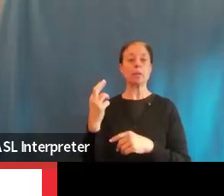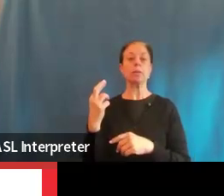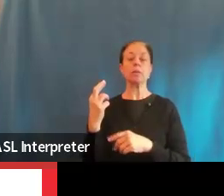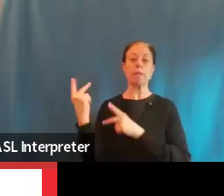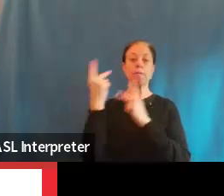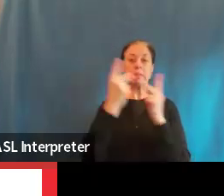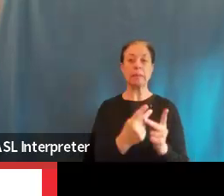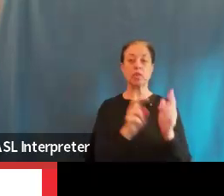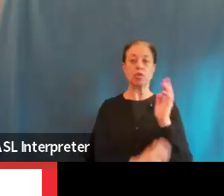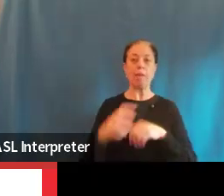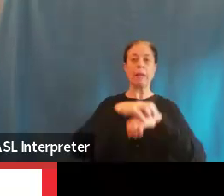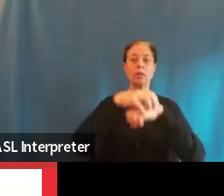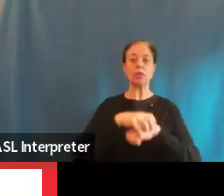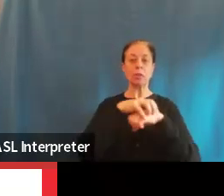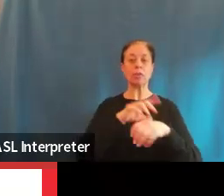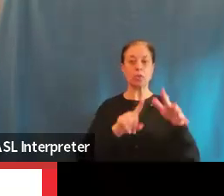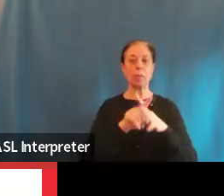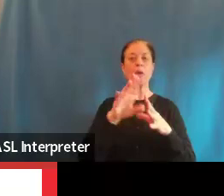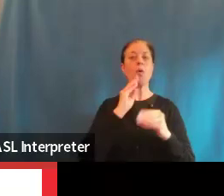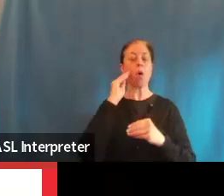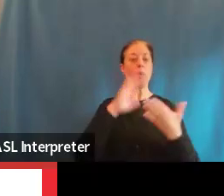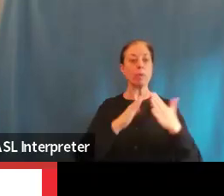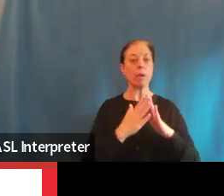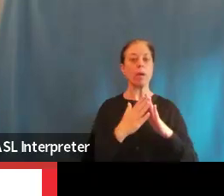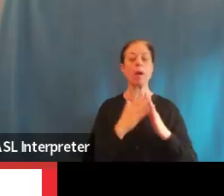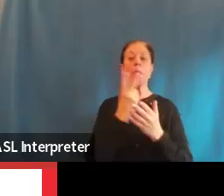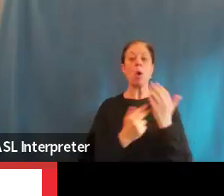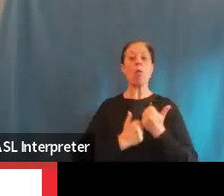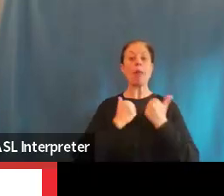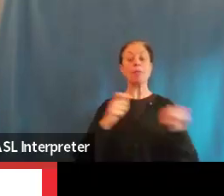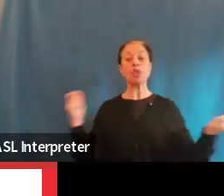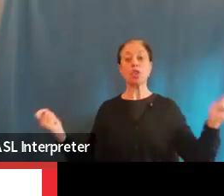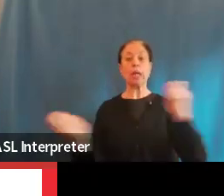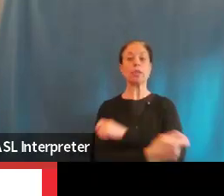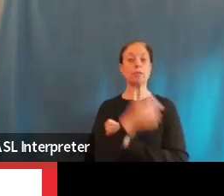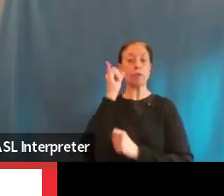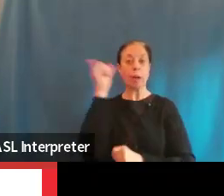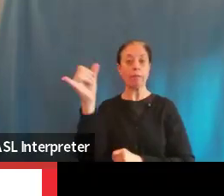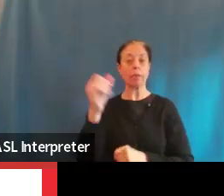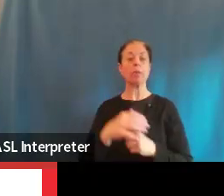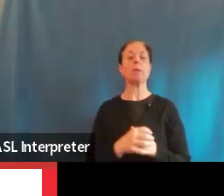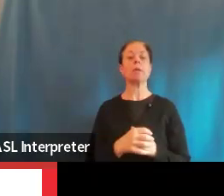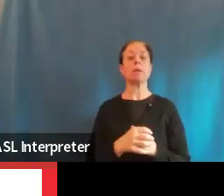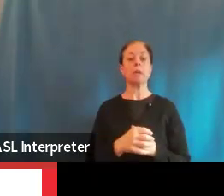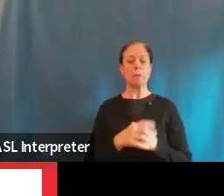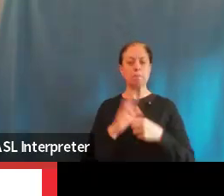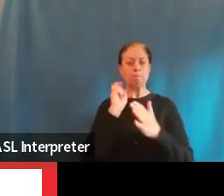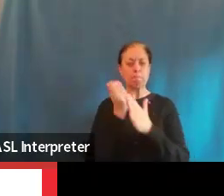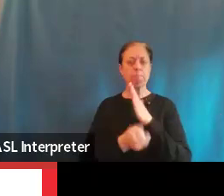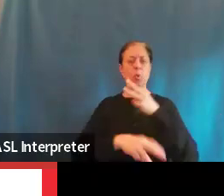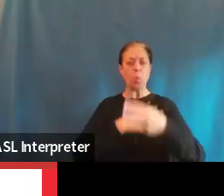visit a traveling circus that has come to their hometown, both of their lives are changed forever. Thrust into a world of secrets and